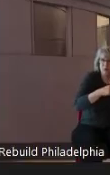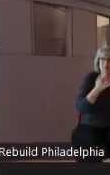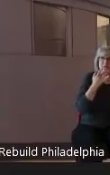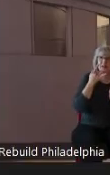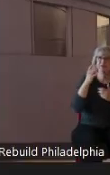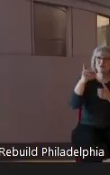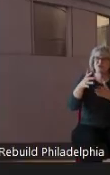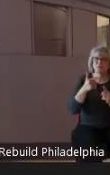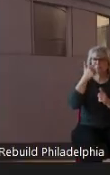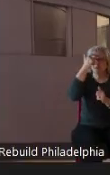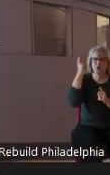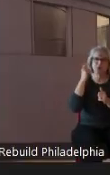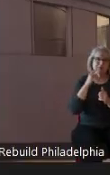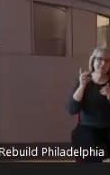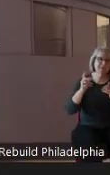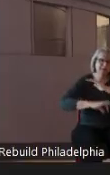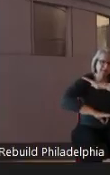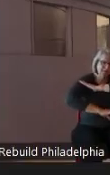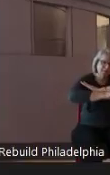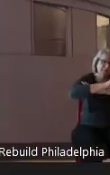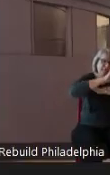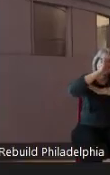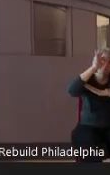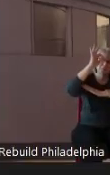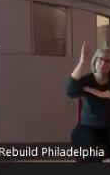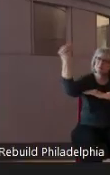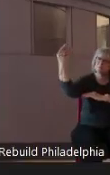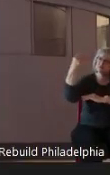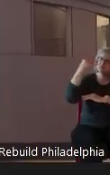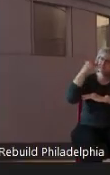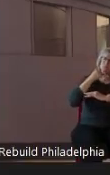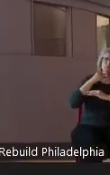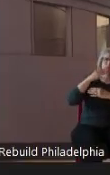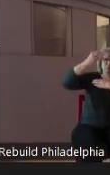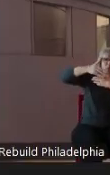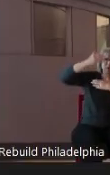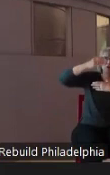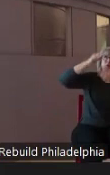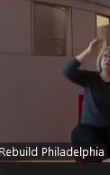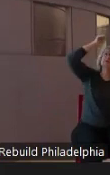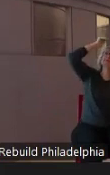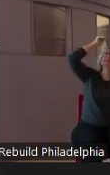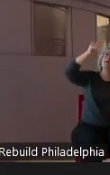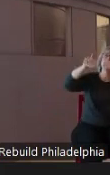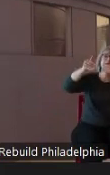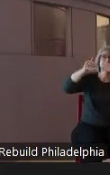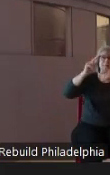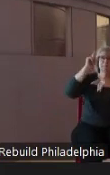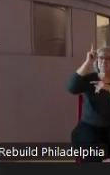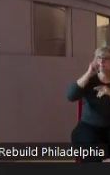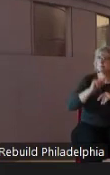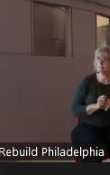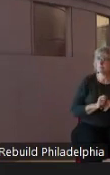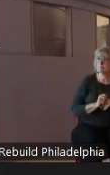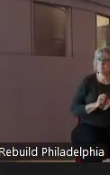rooms because it will get a ton of natural light coming through a large window and skylights above.